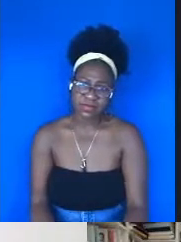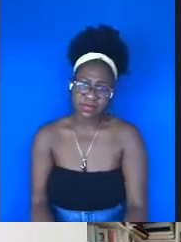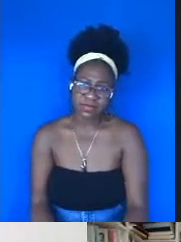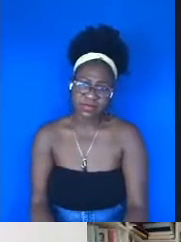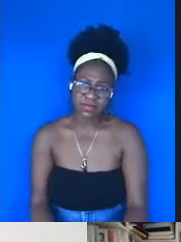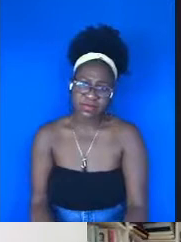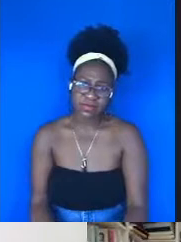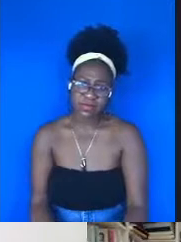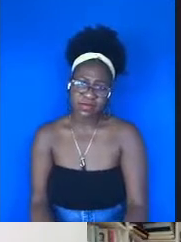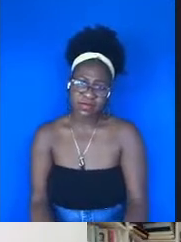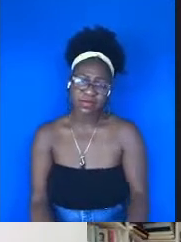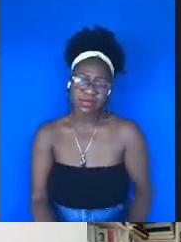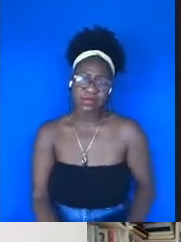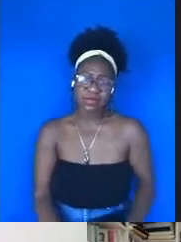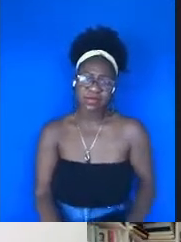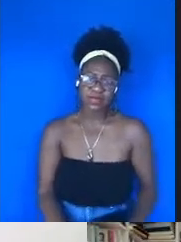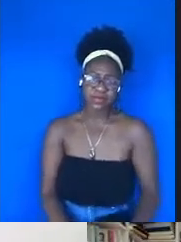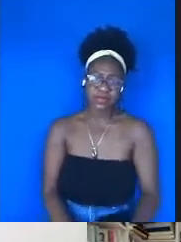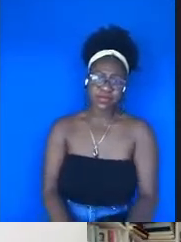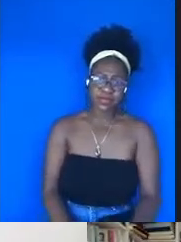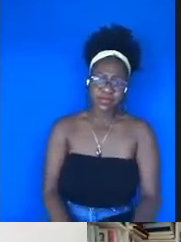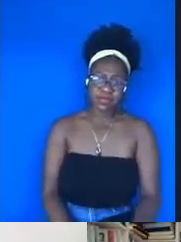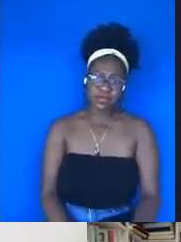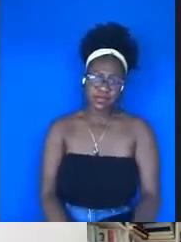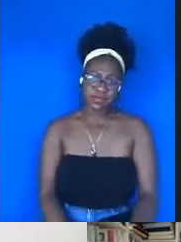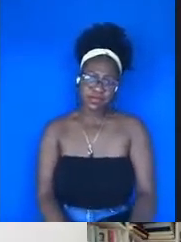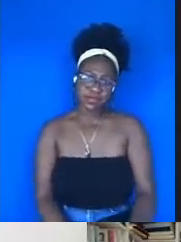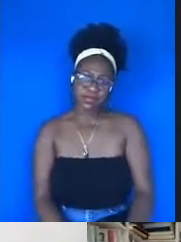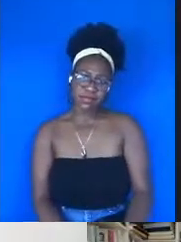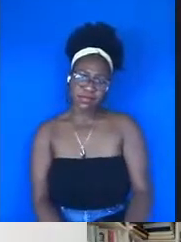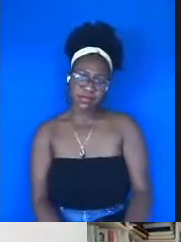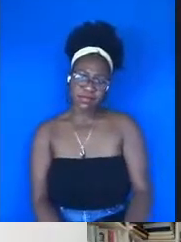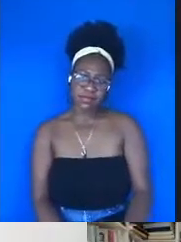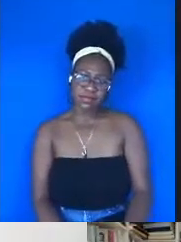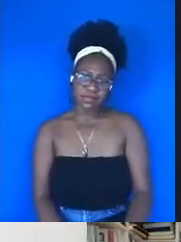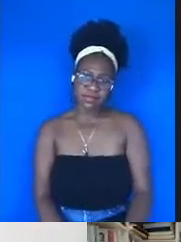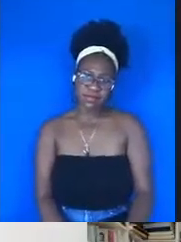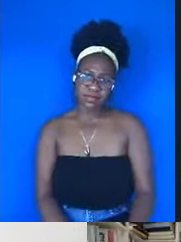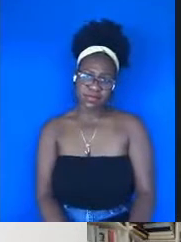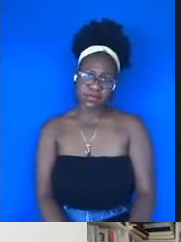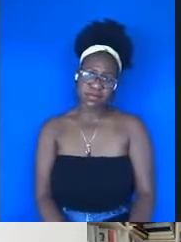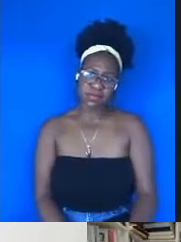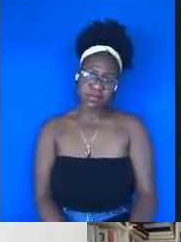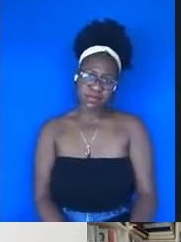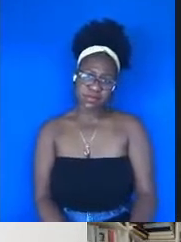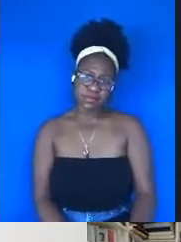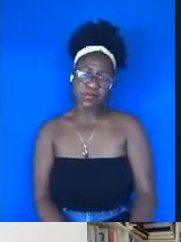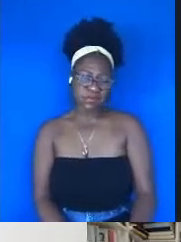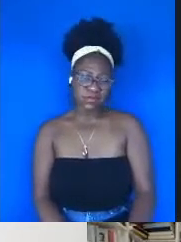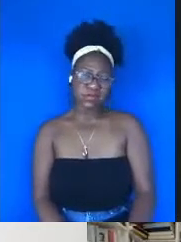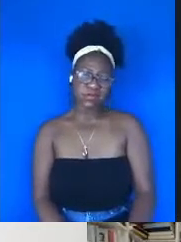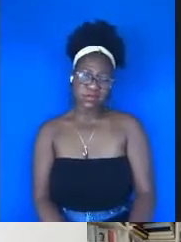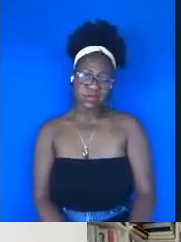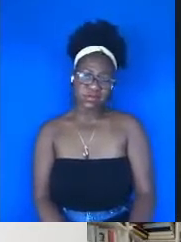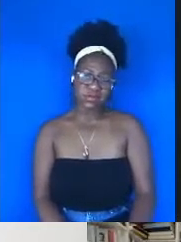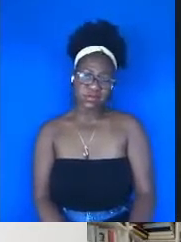all different creeds and genders and sexualities, but we are going to be there because we are